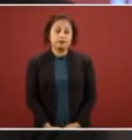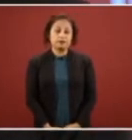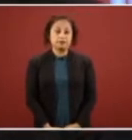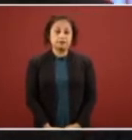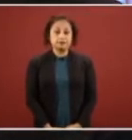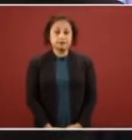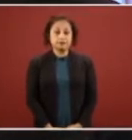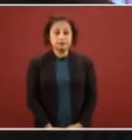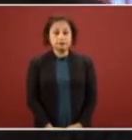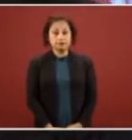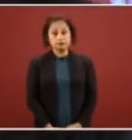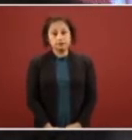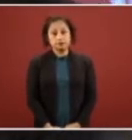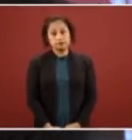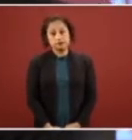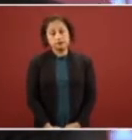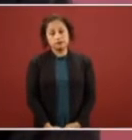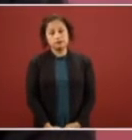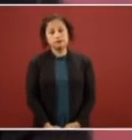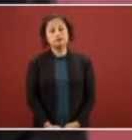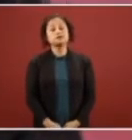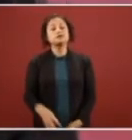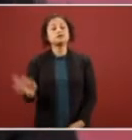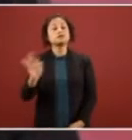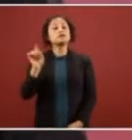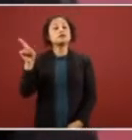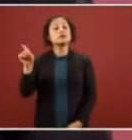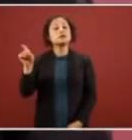Seguramente la Secretaría de Relaciones Exteriores,